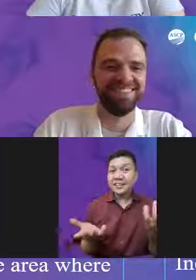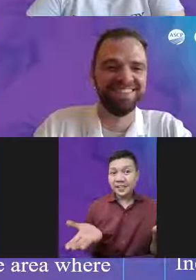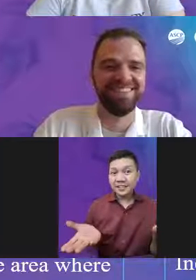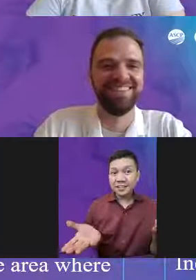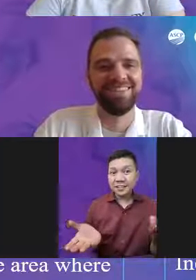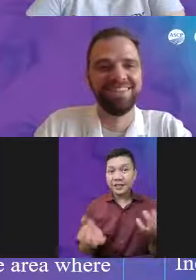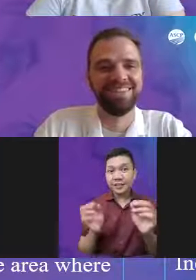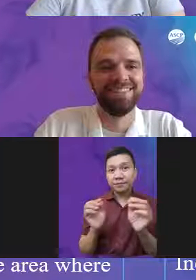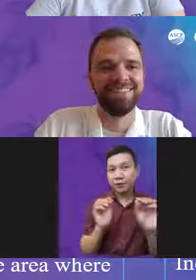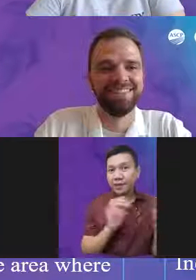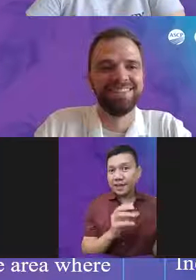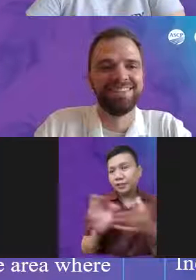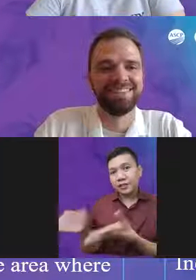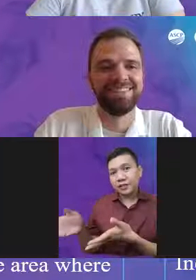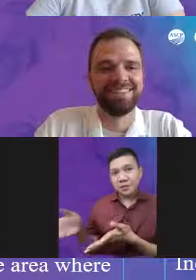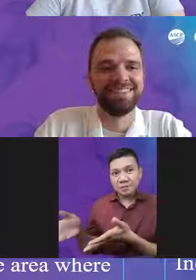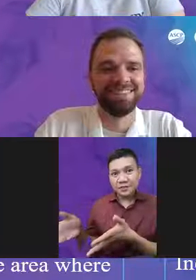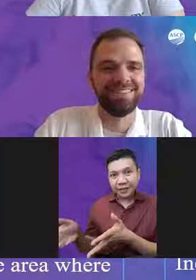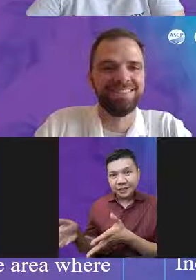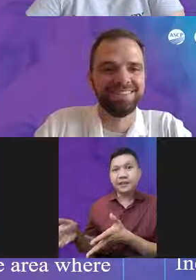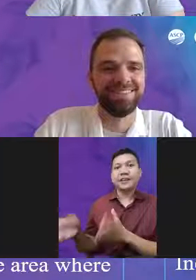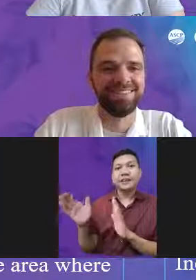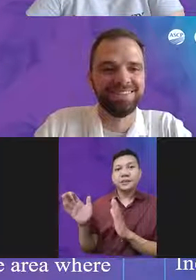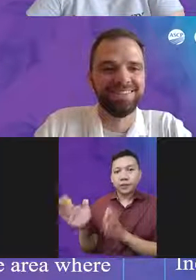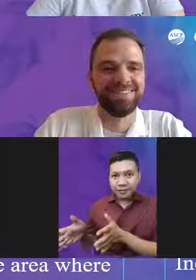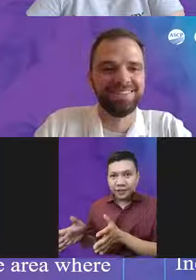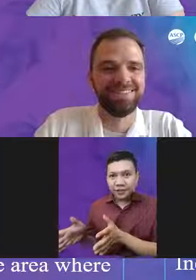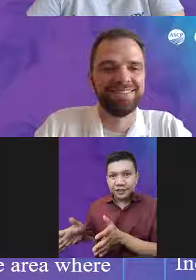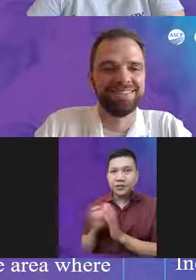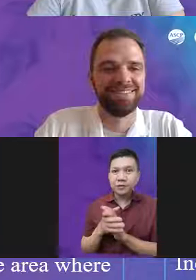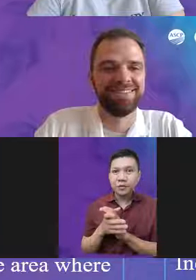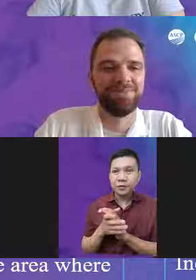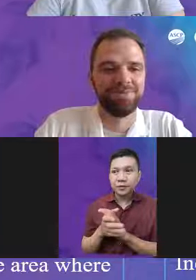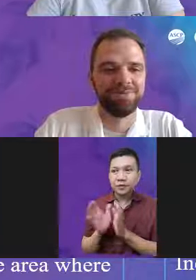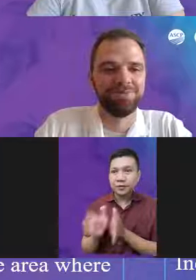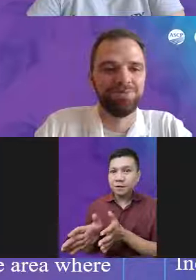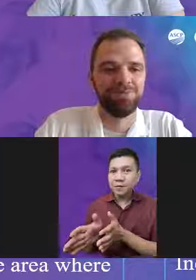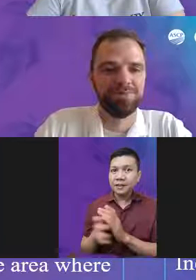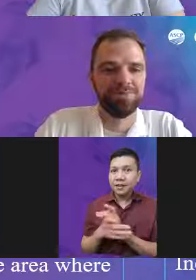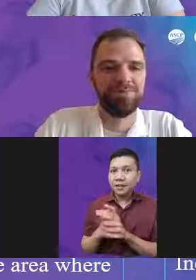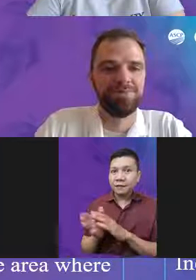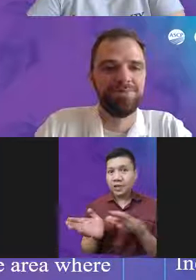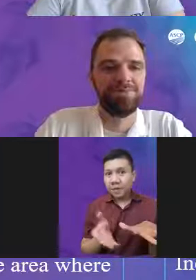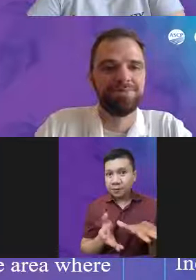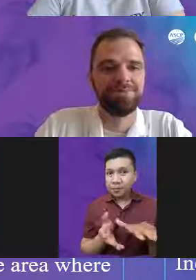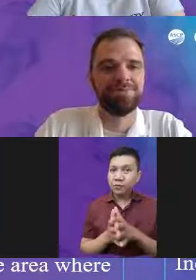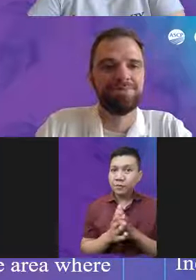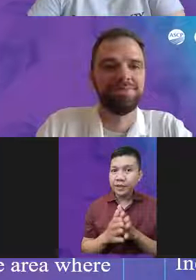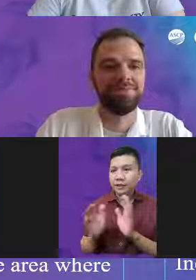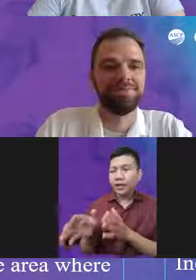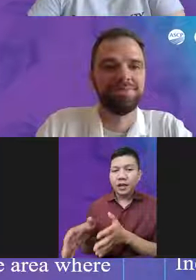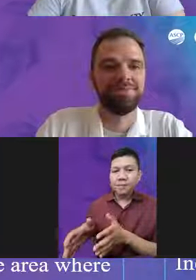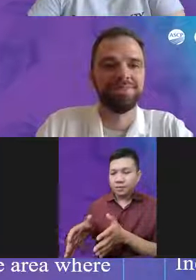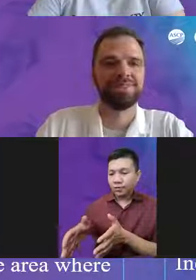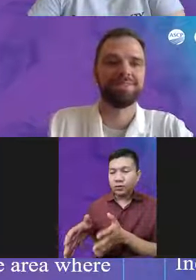And then that's another thing is with that, you look at your MCHC. So MCHC will help you determine if it's